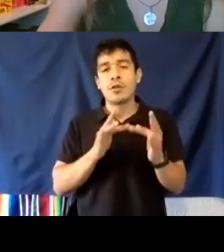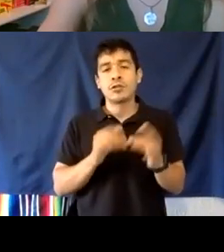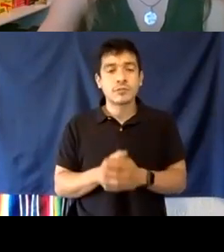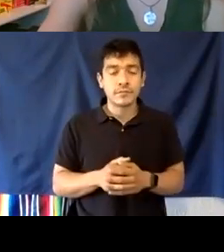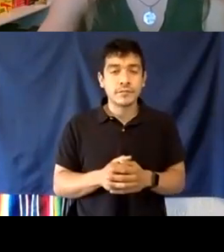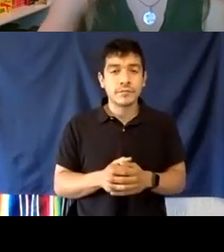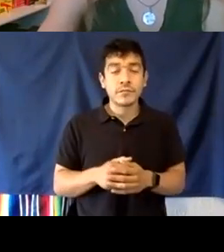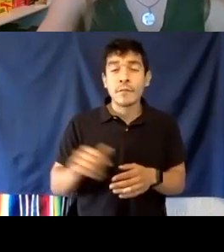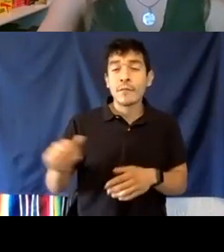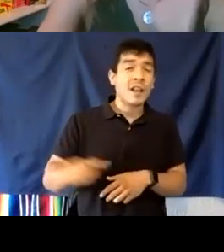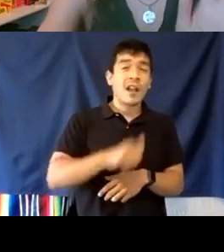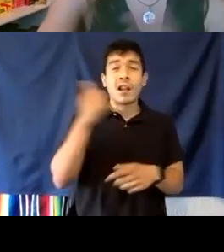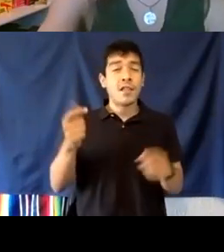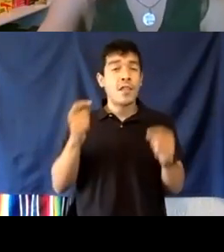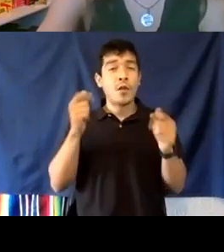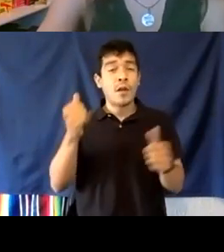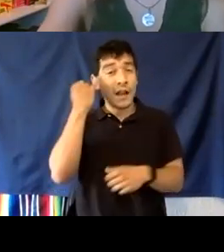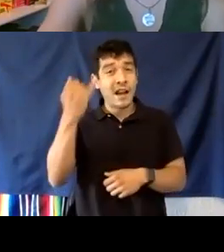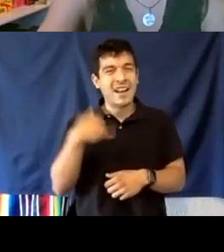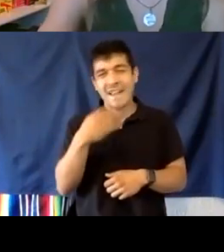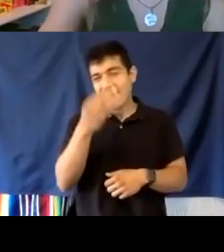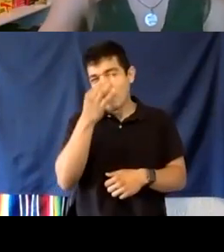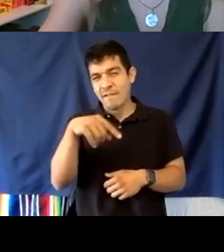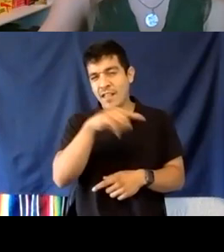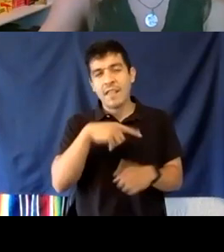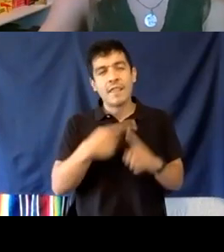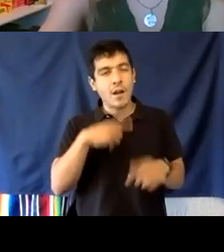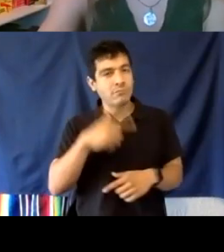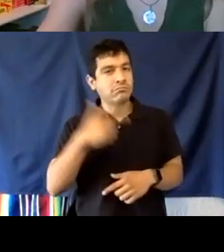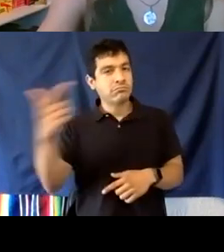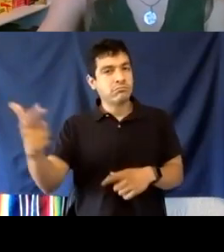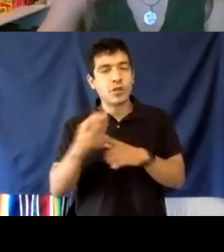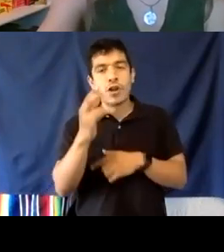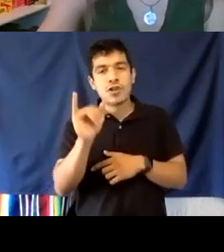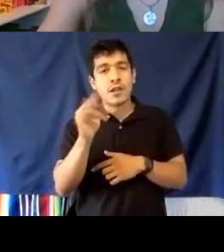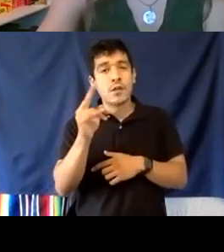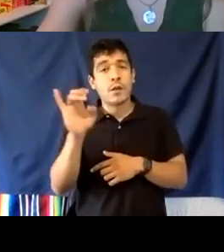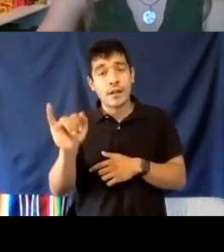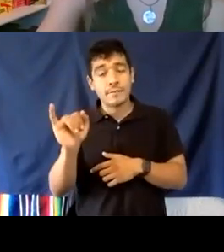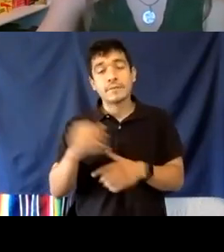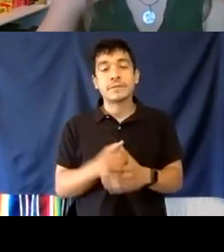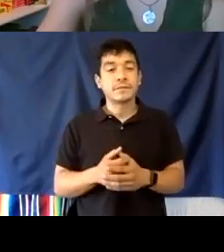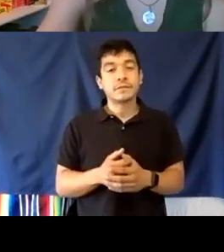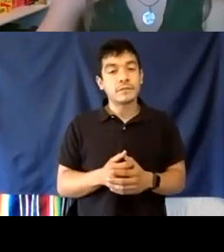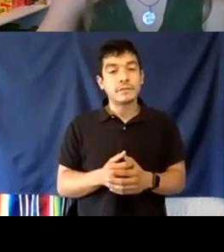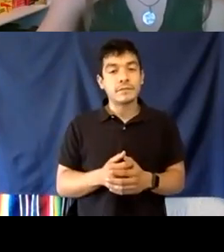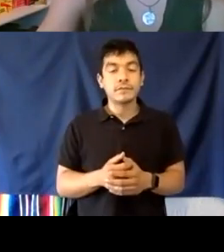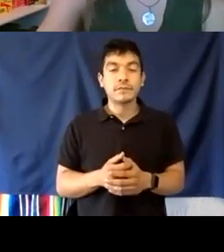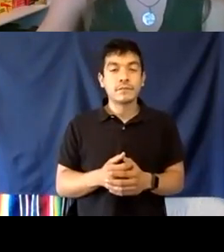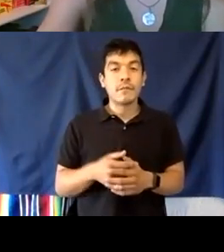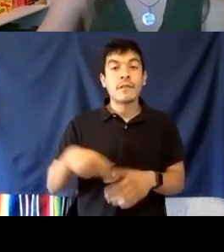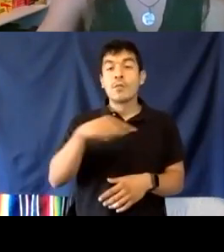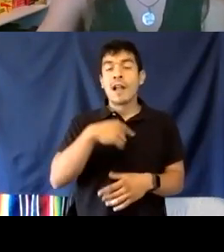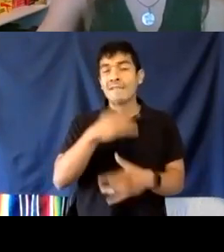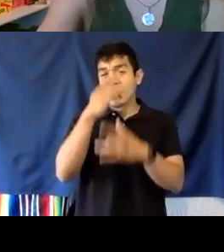Another quick overview, and I just have a few of these, and then I will turn it back to Chiwei. Overall, there's an